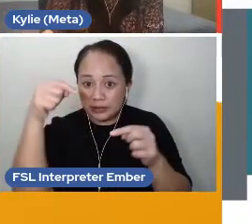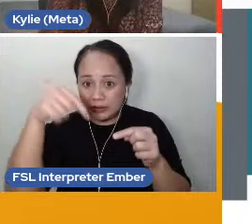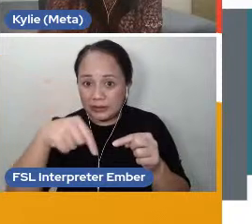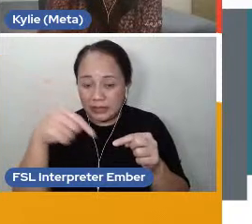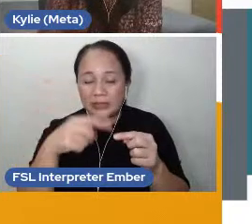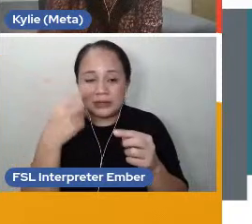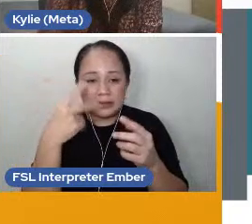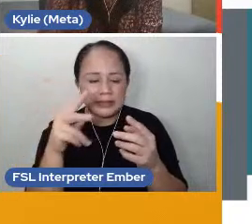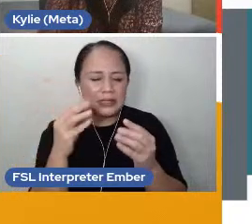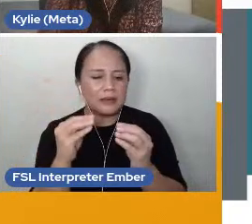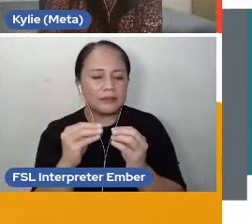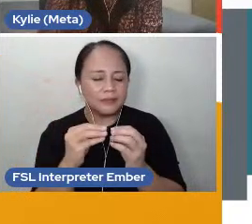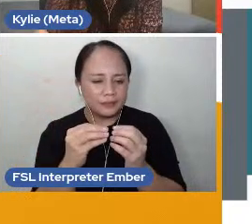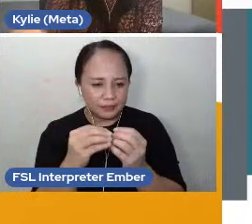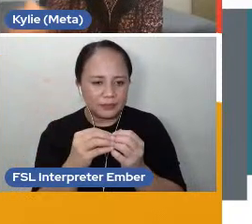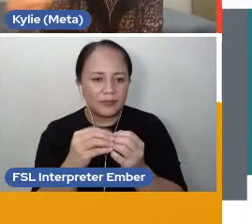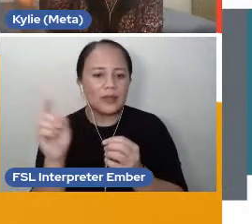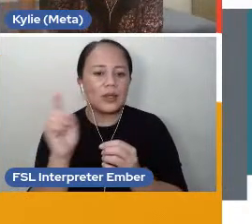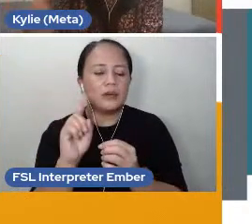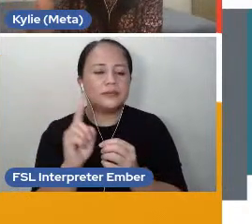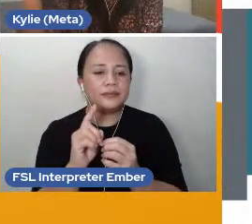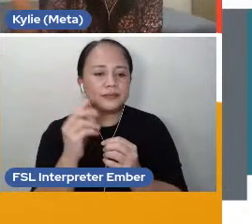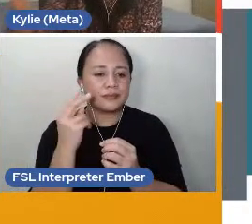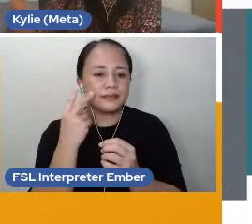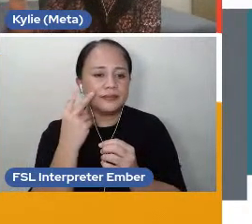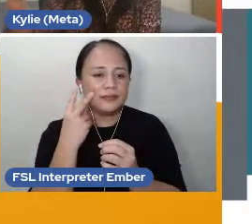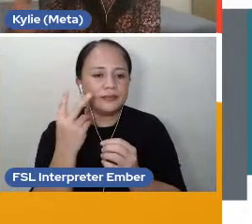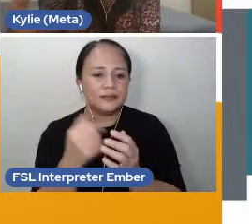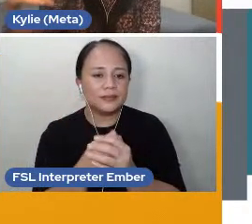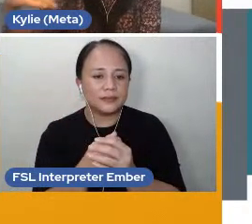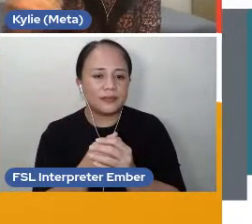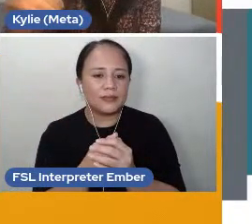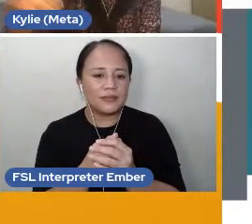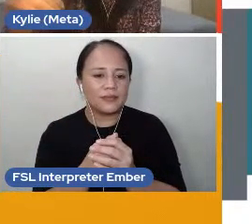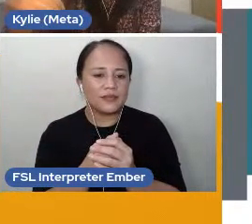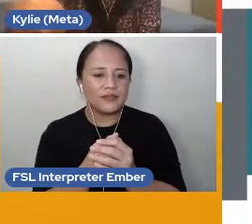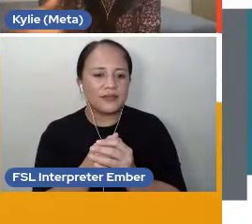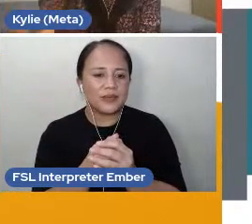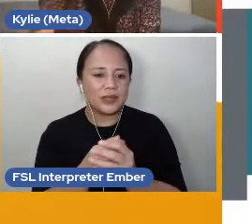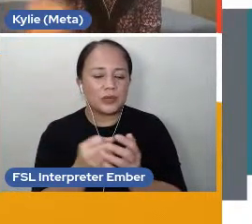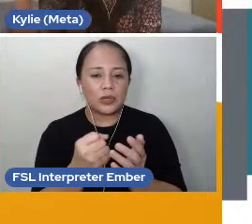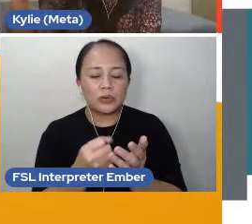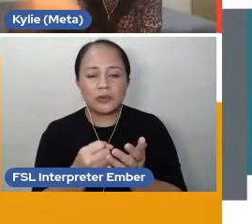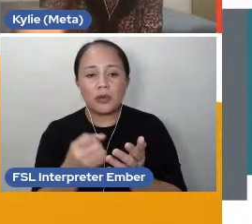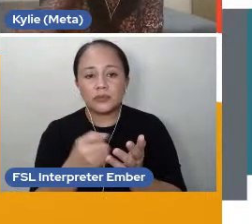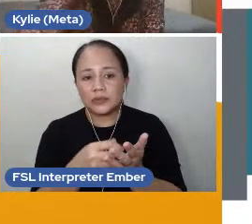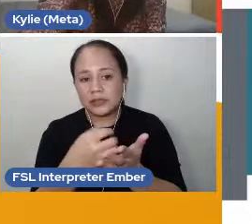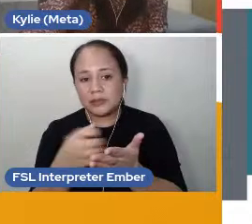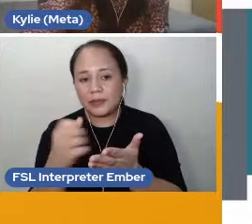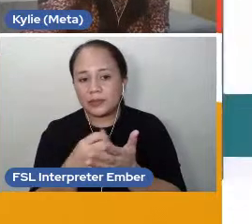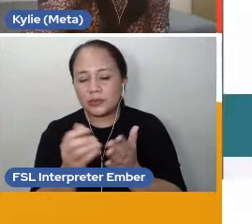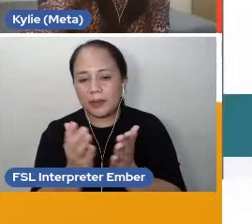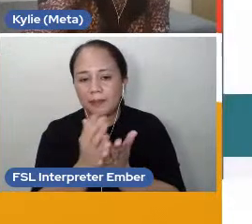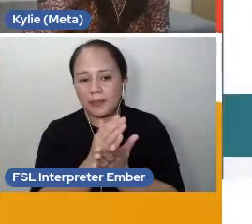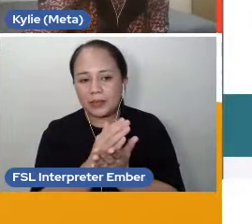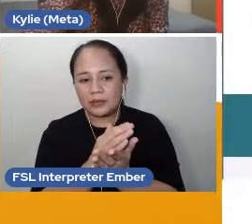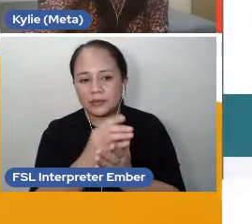able to see the spend per page in descending